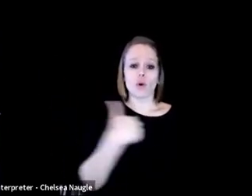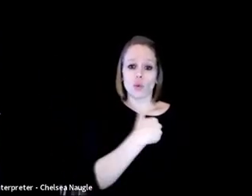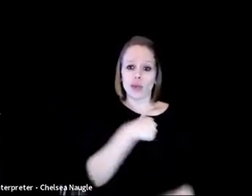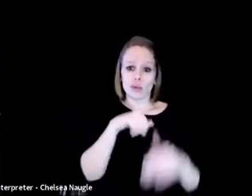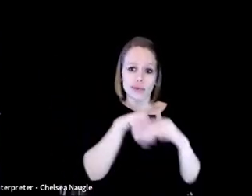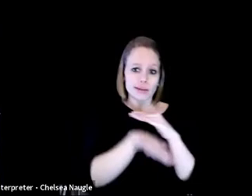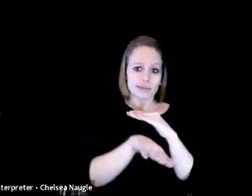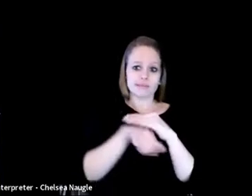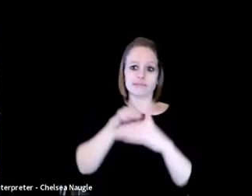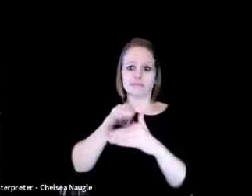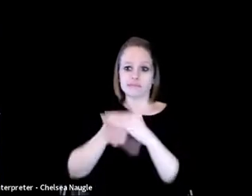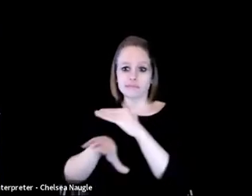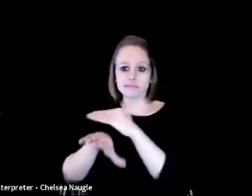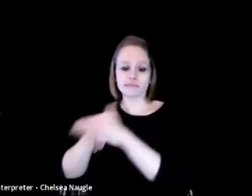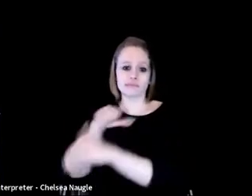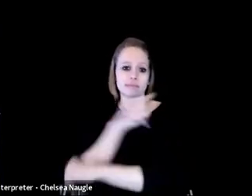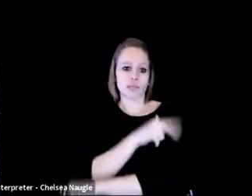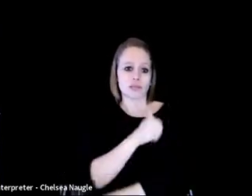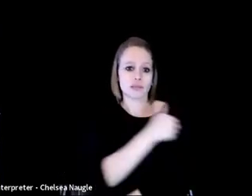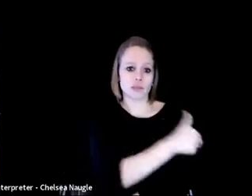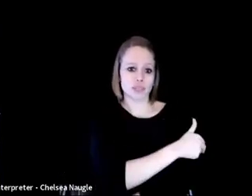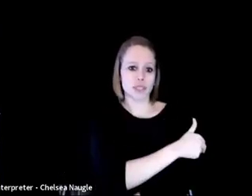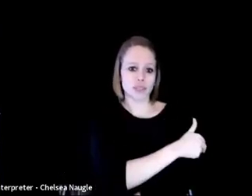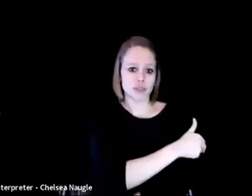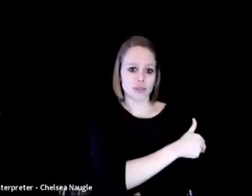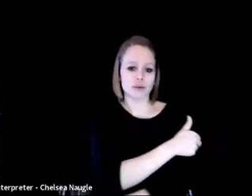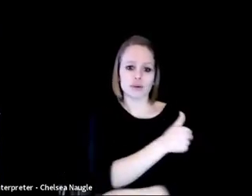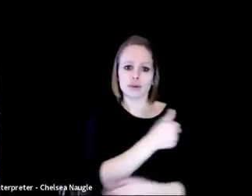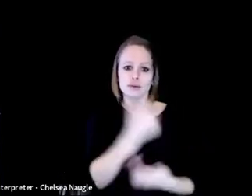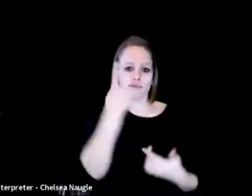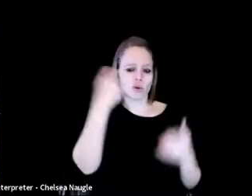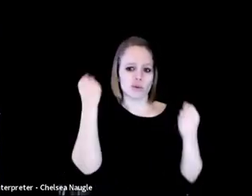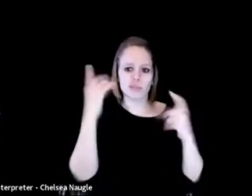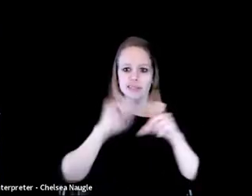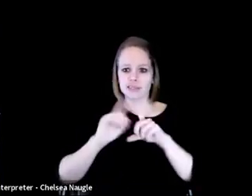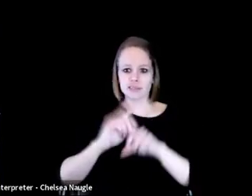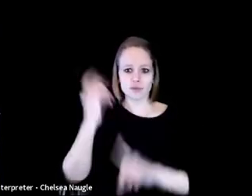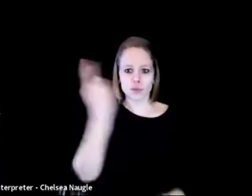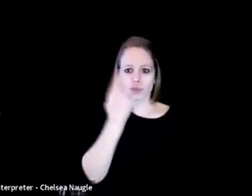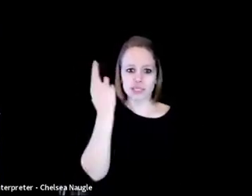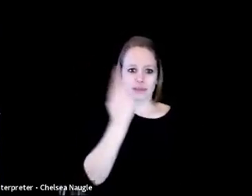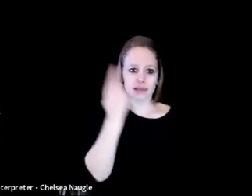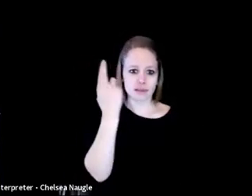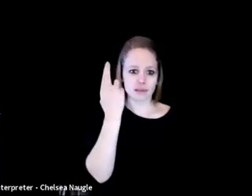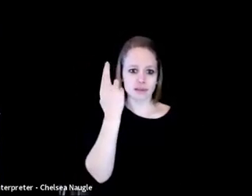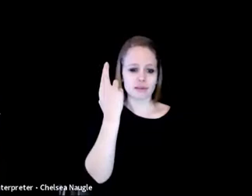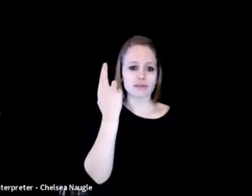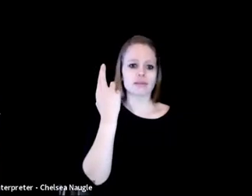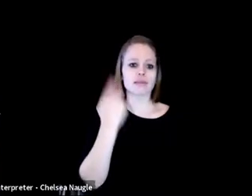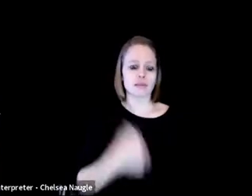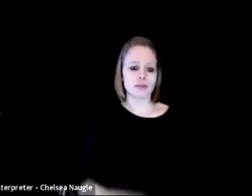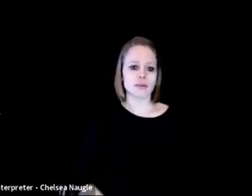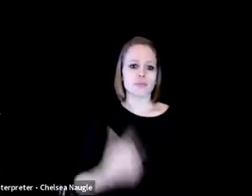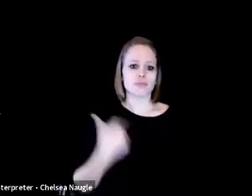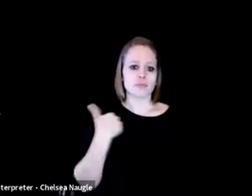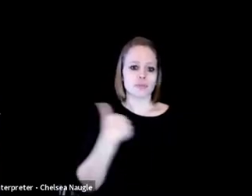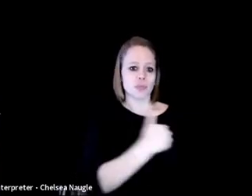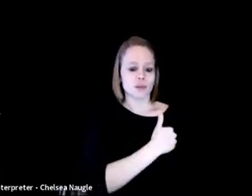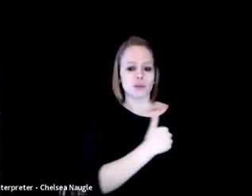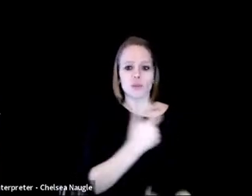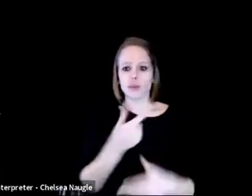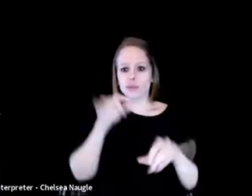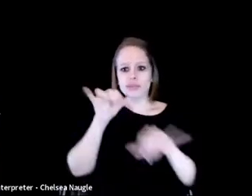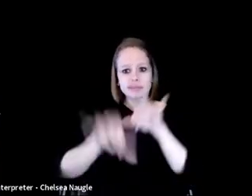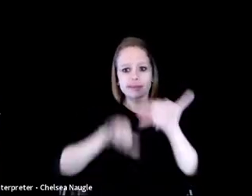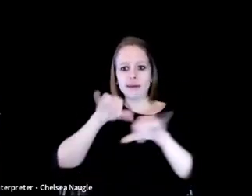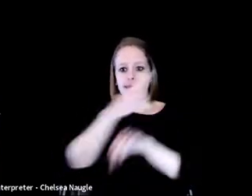hospital. If it was coming for one thing or another, we were always in and out, and we spent many, many nights in the